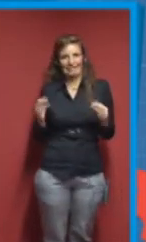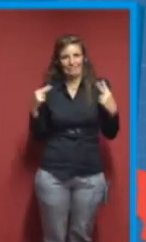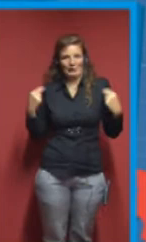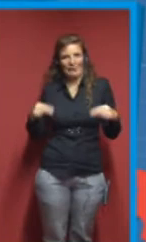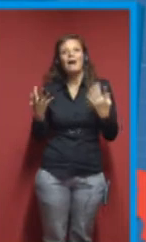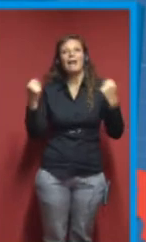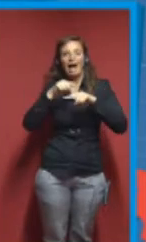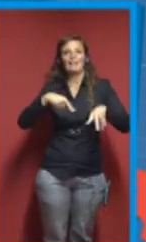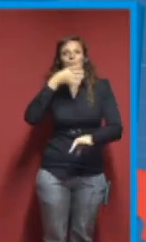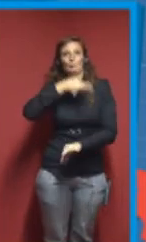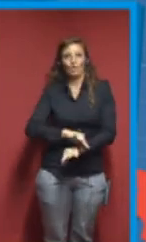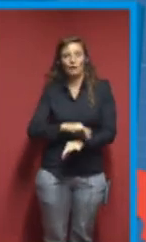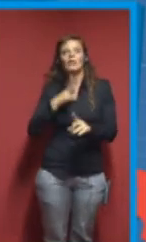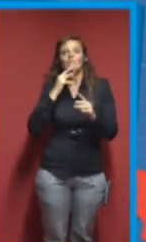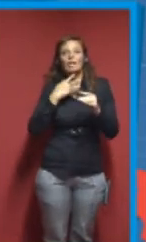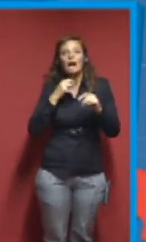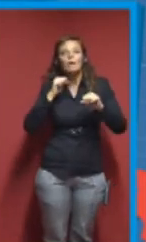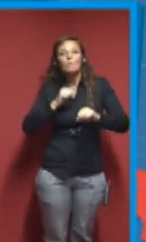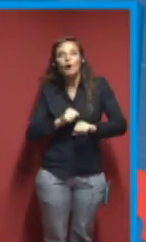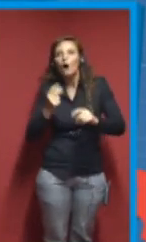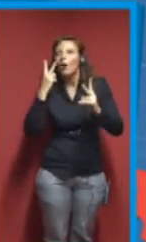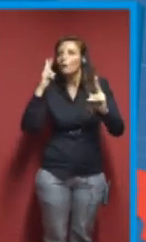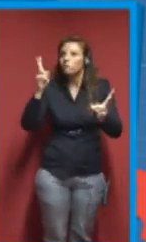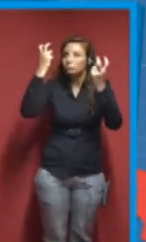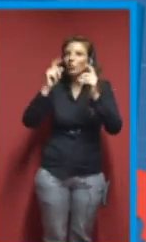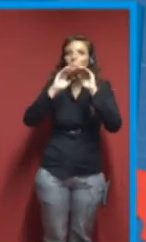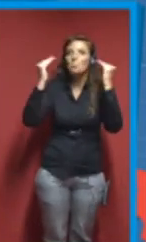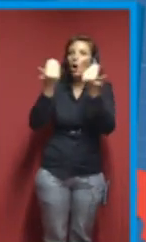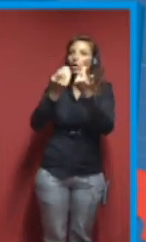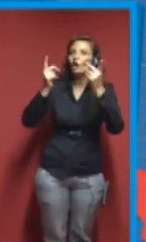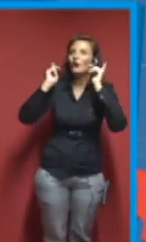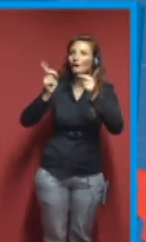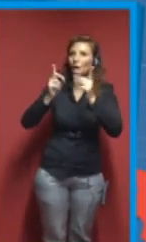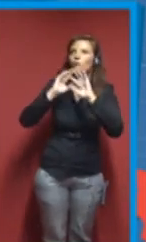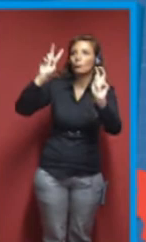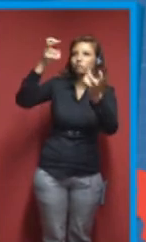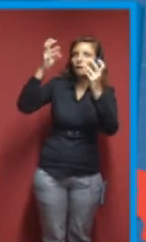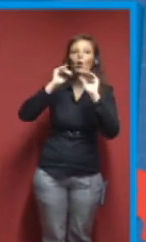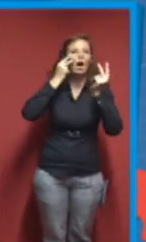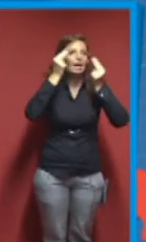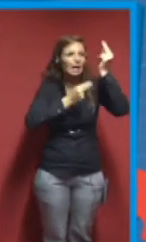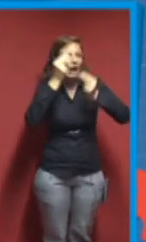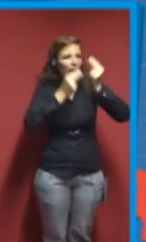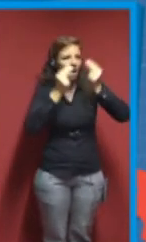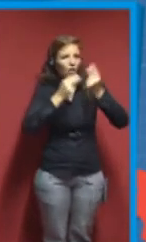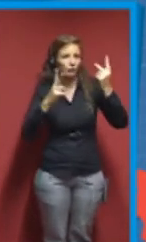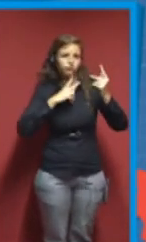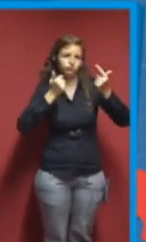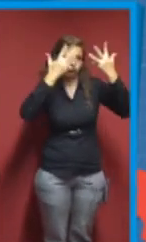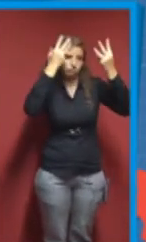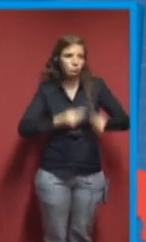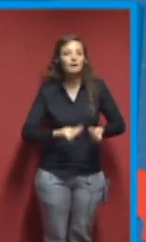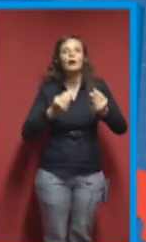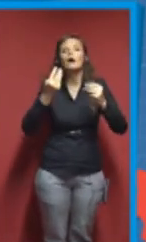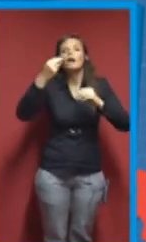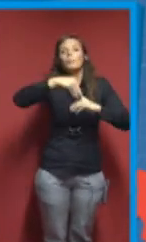physical world, we can bring to bear huge amounts of computation and algorithms, and we can command the physical world to do what we want it to